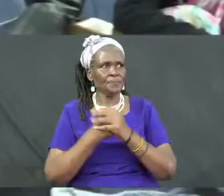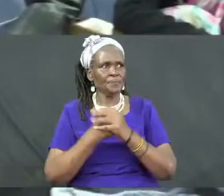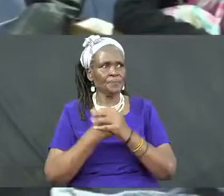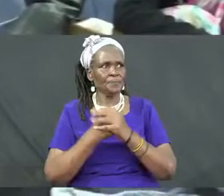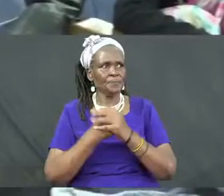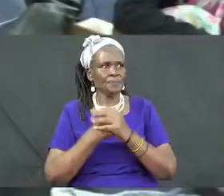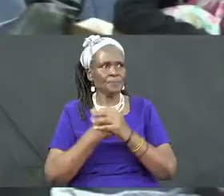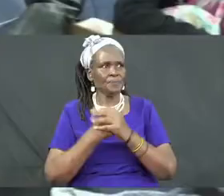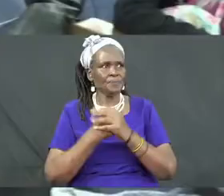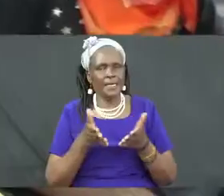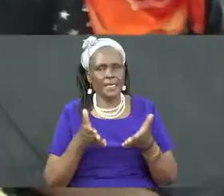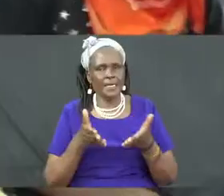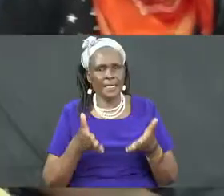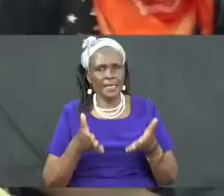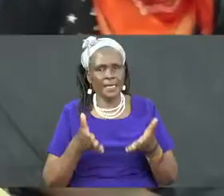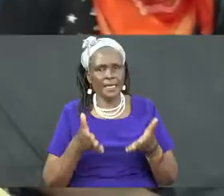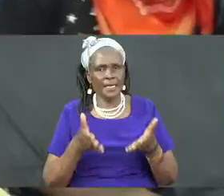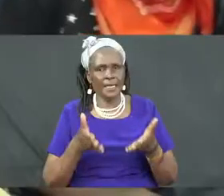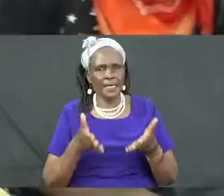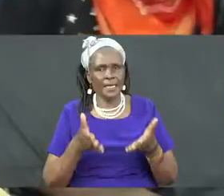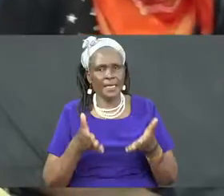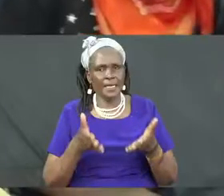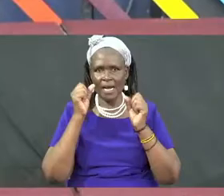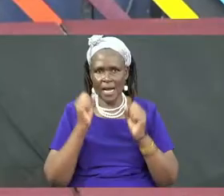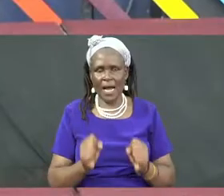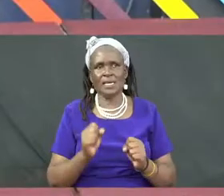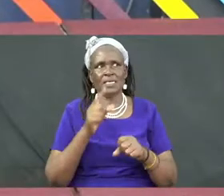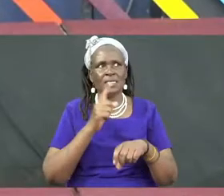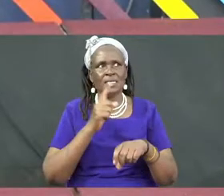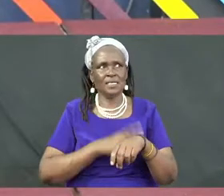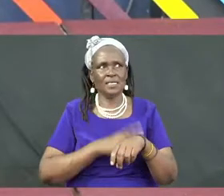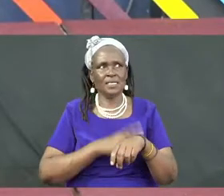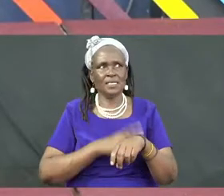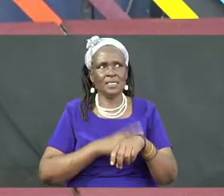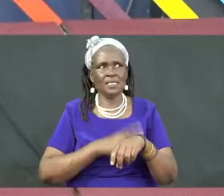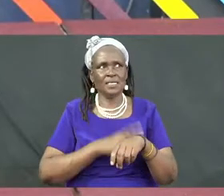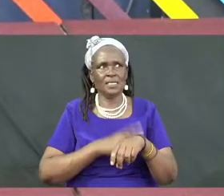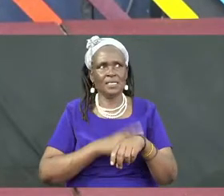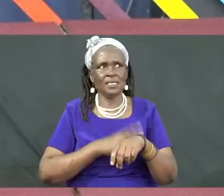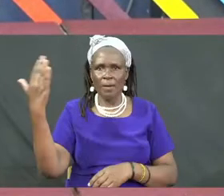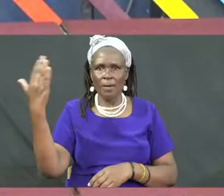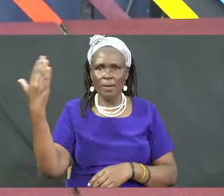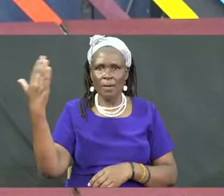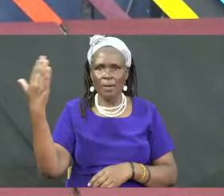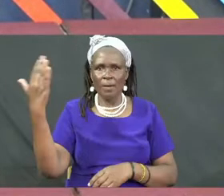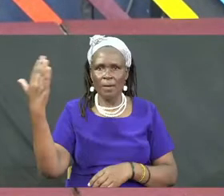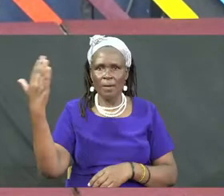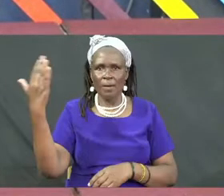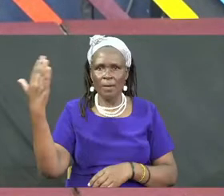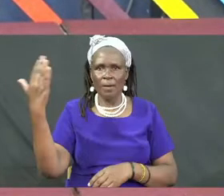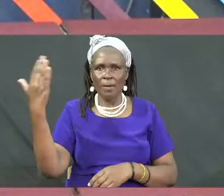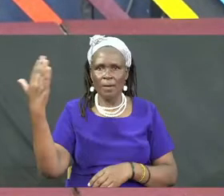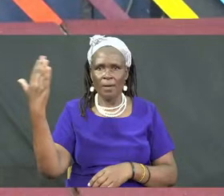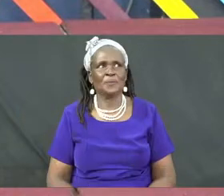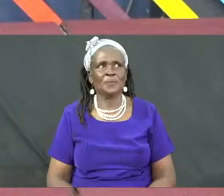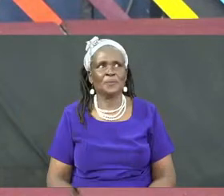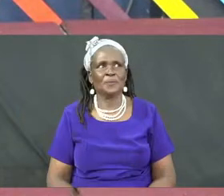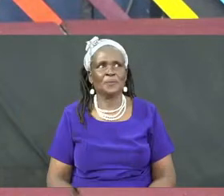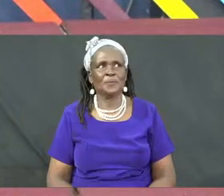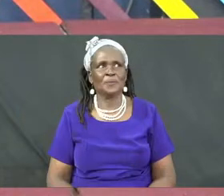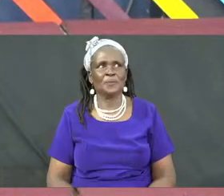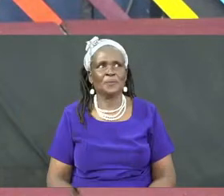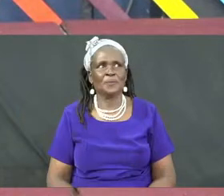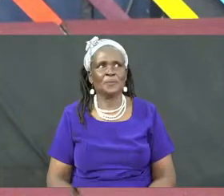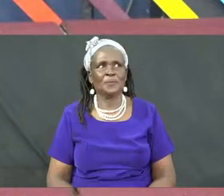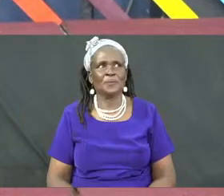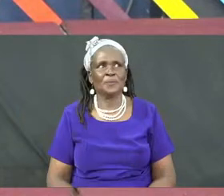I now have the very difficult task of preaching after them and sharing from the passage